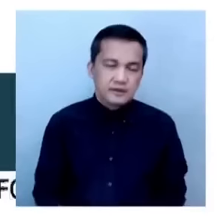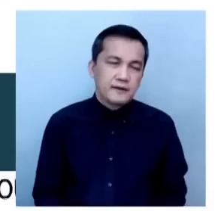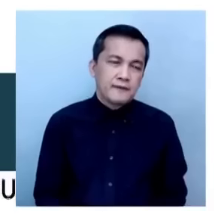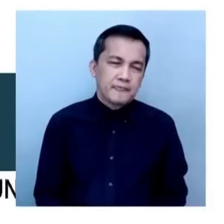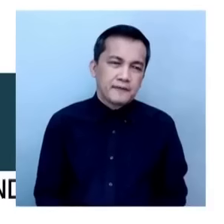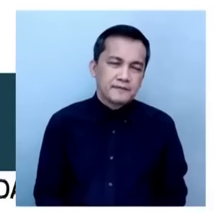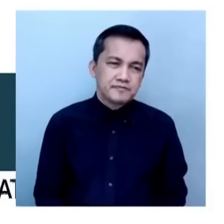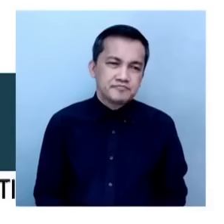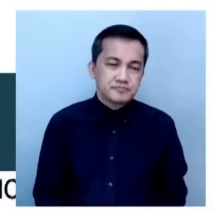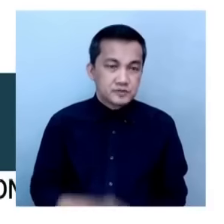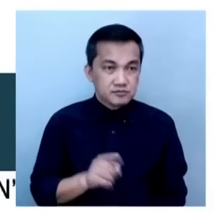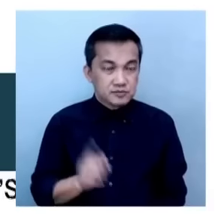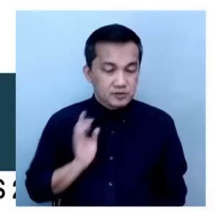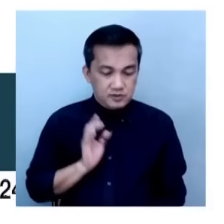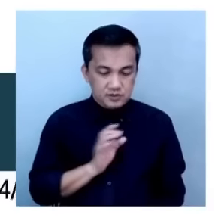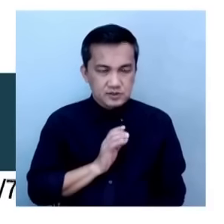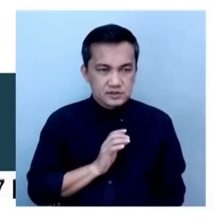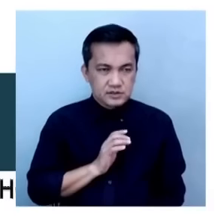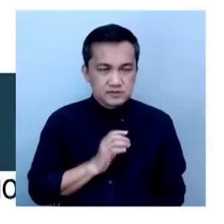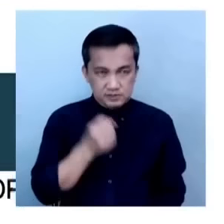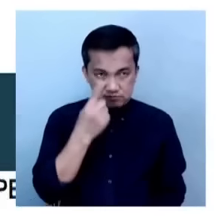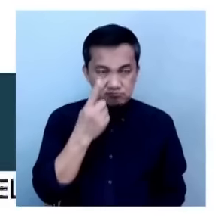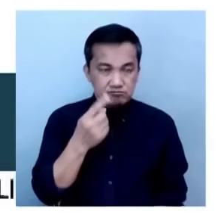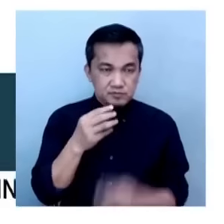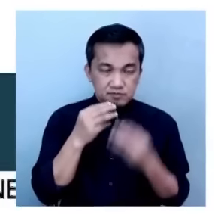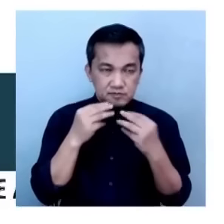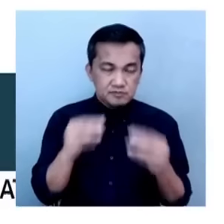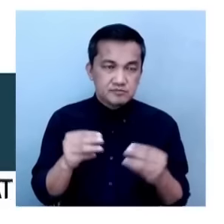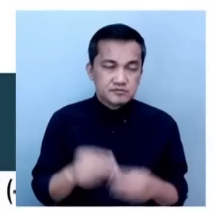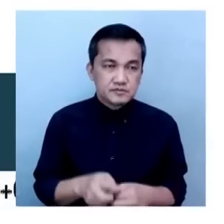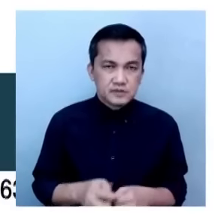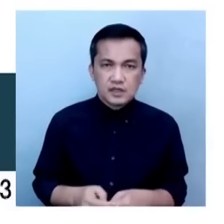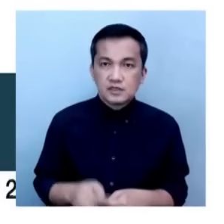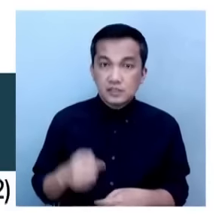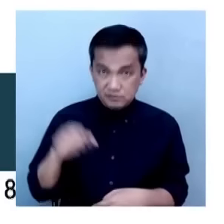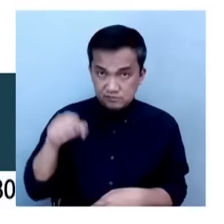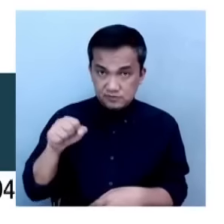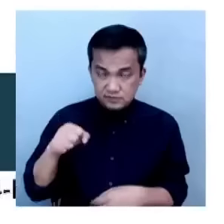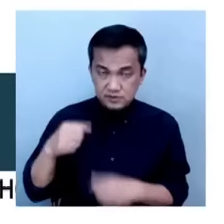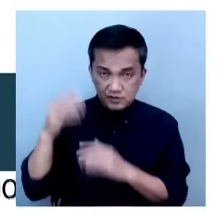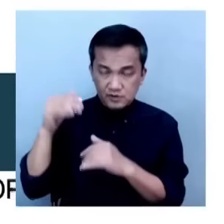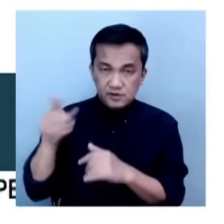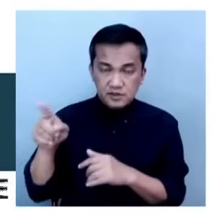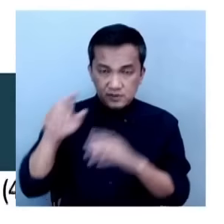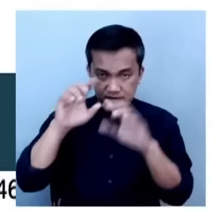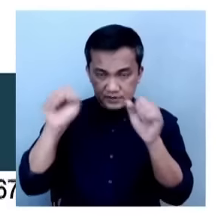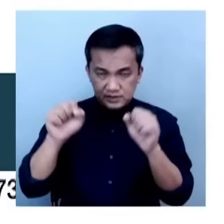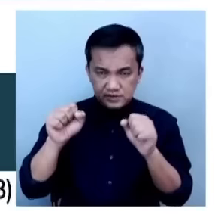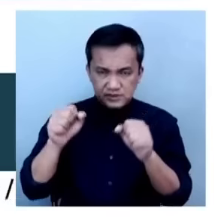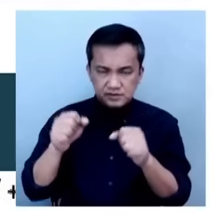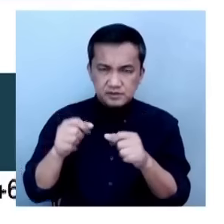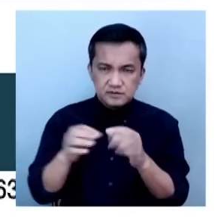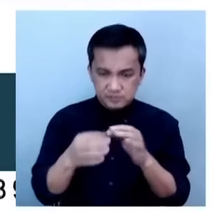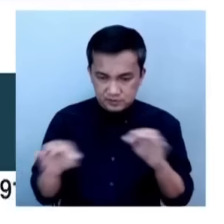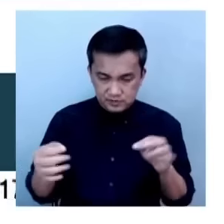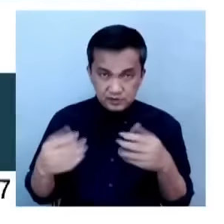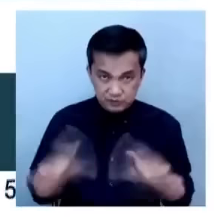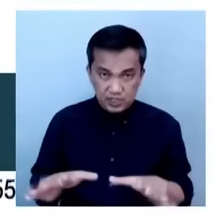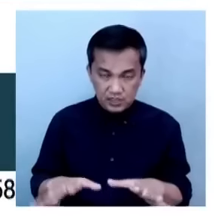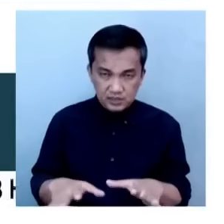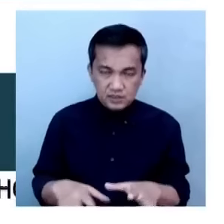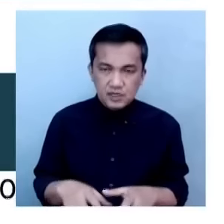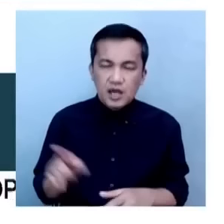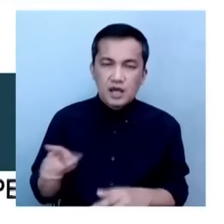House of Representatives get the message here? I'm hoping that the president already made this statement, and I'm glad that he